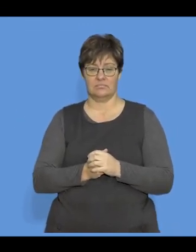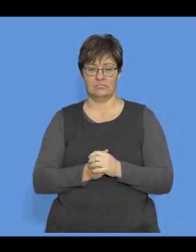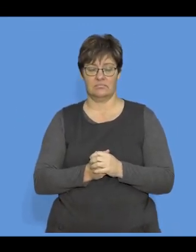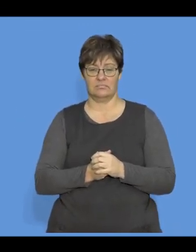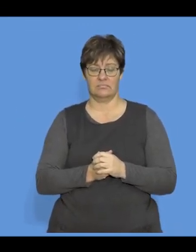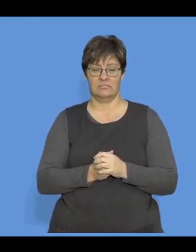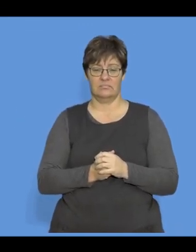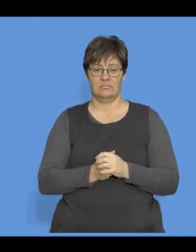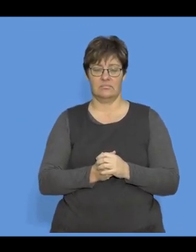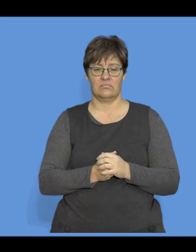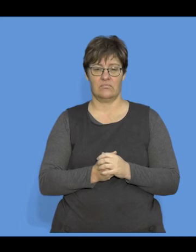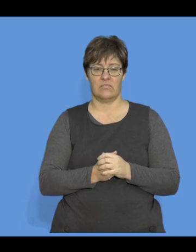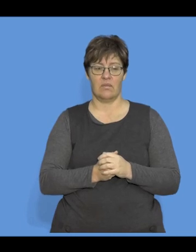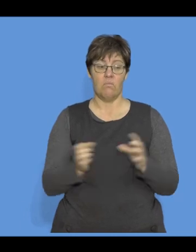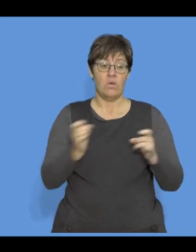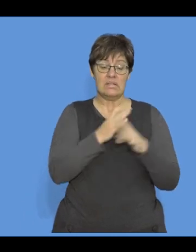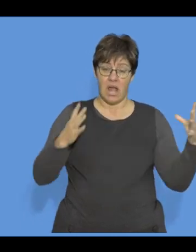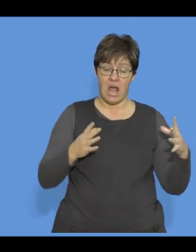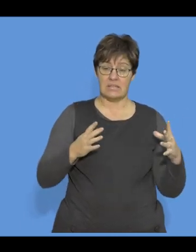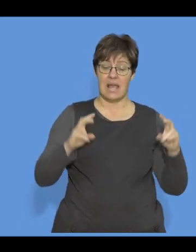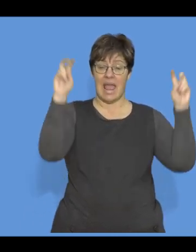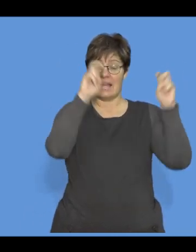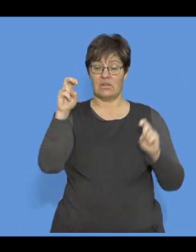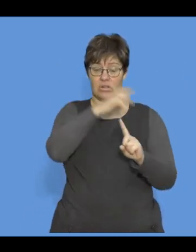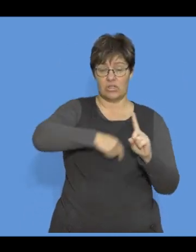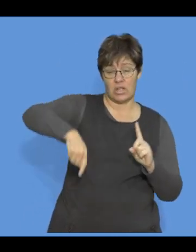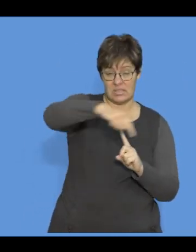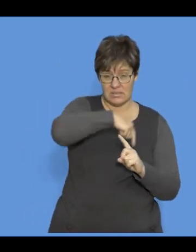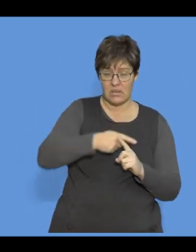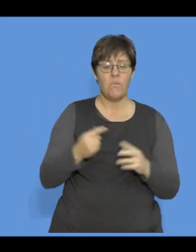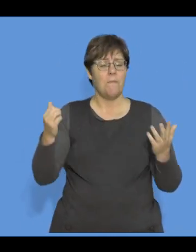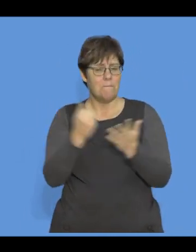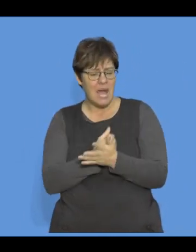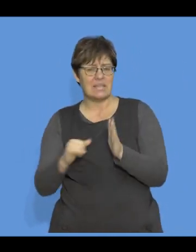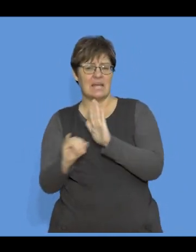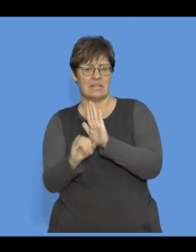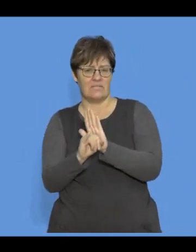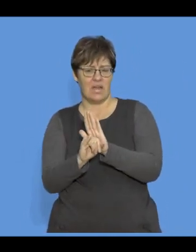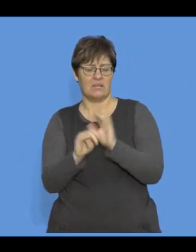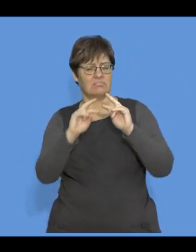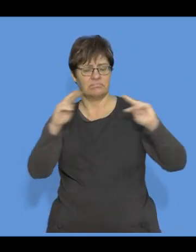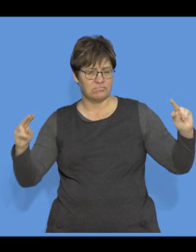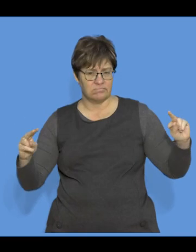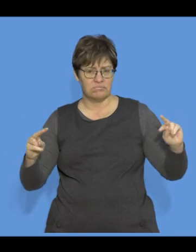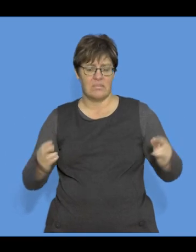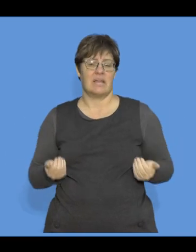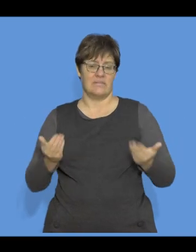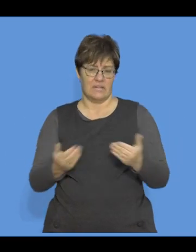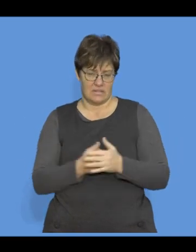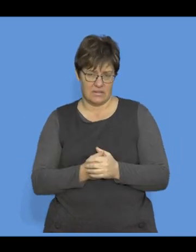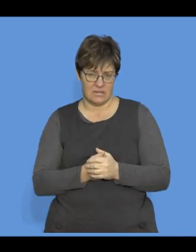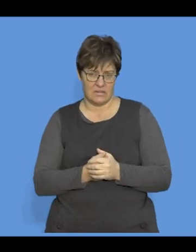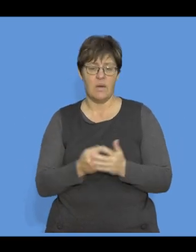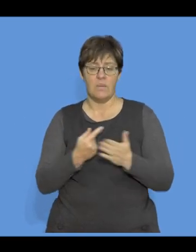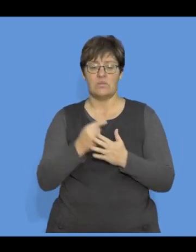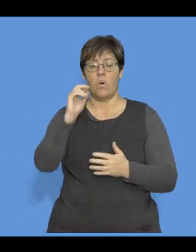And when we start to talk about electric circuits, we have to identify the type of circuit given, and we've got to use Ohm's law